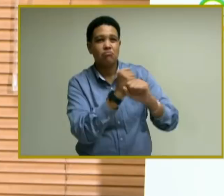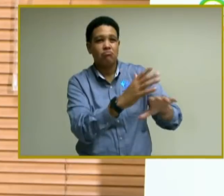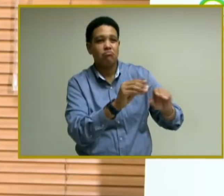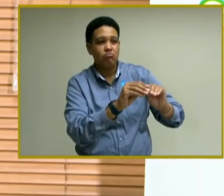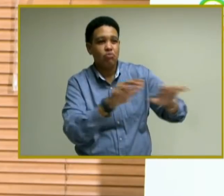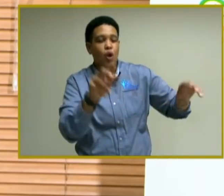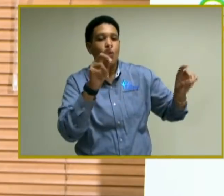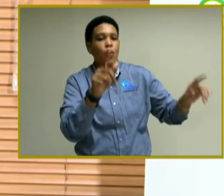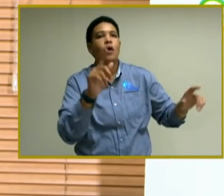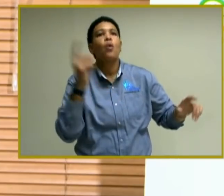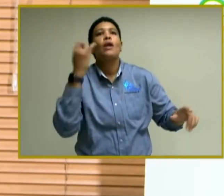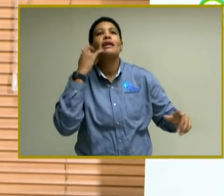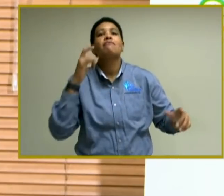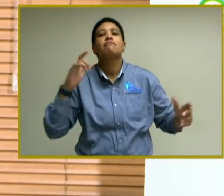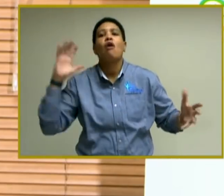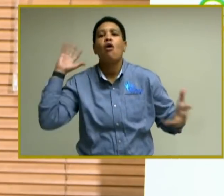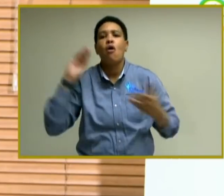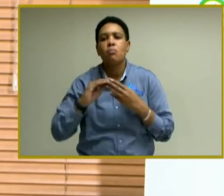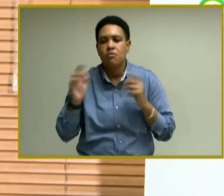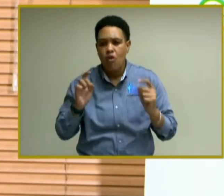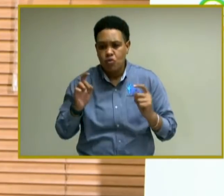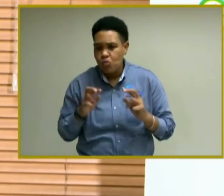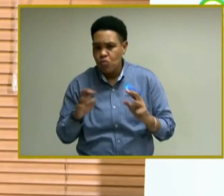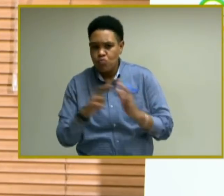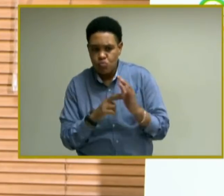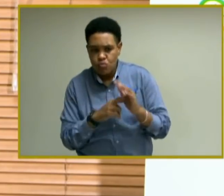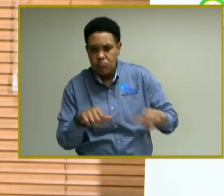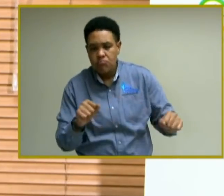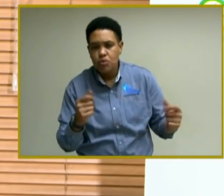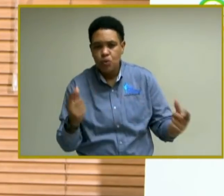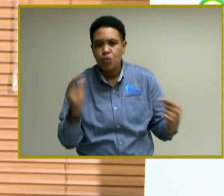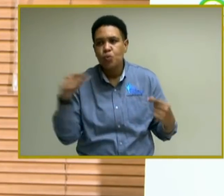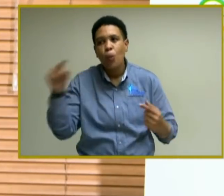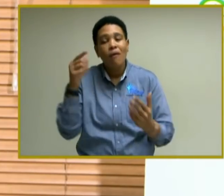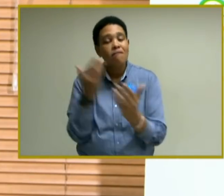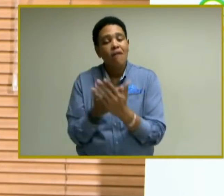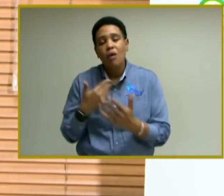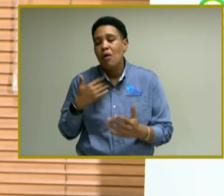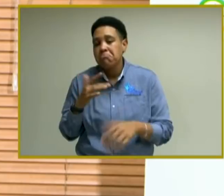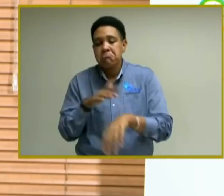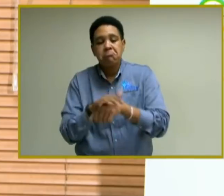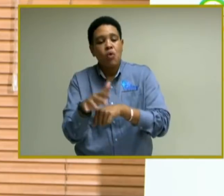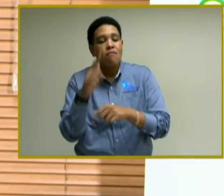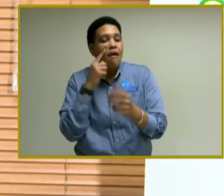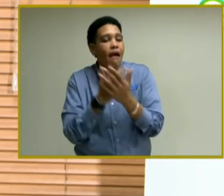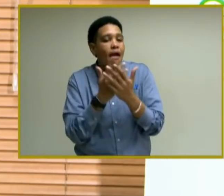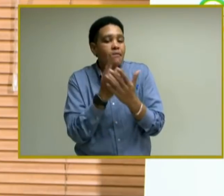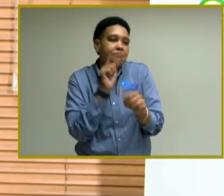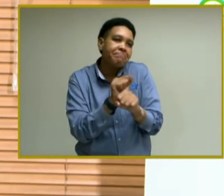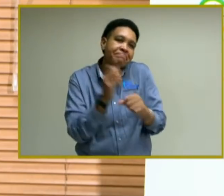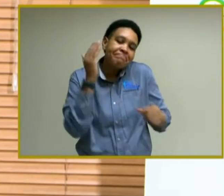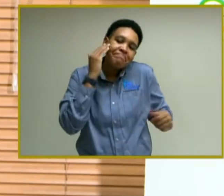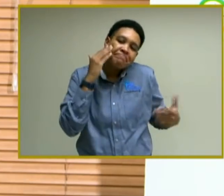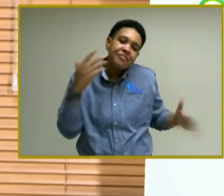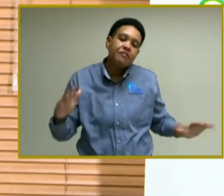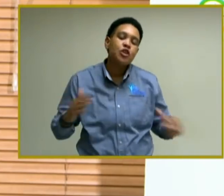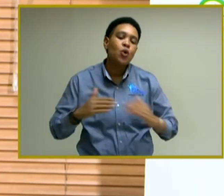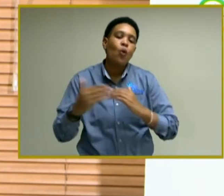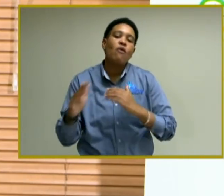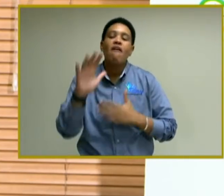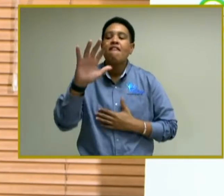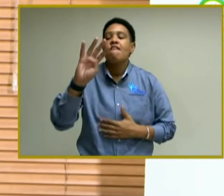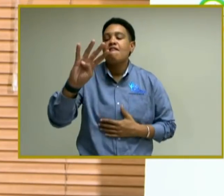taken. Those are facts. We have enough evidence of the virus to know that that's the reality. Just over